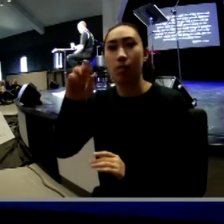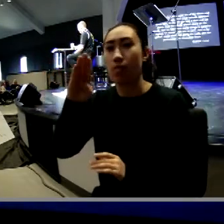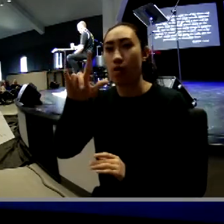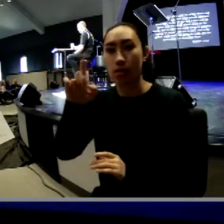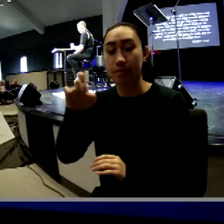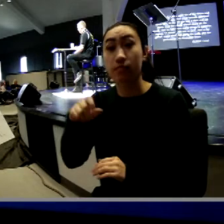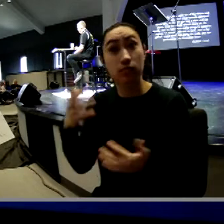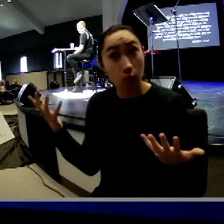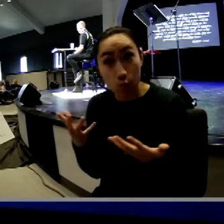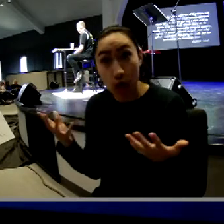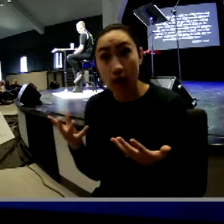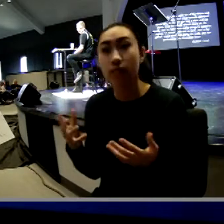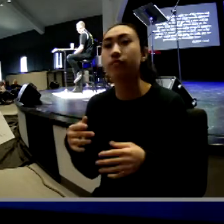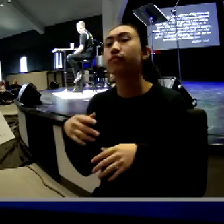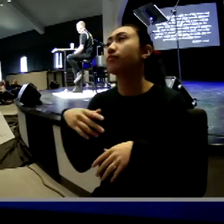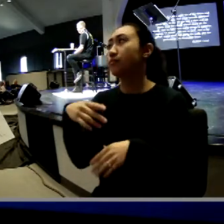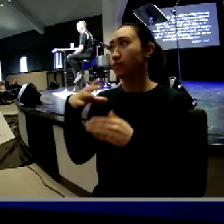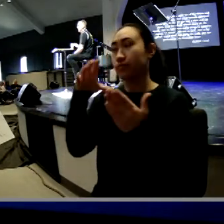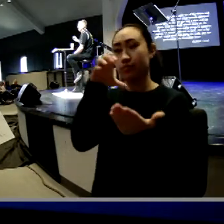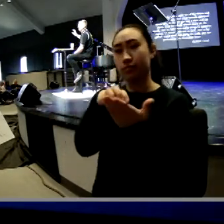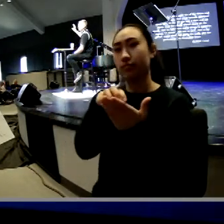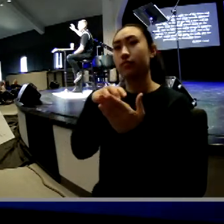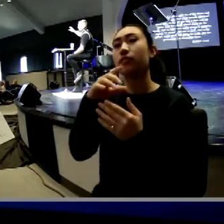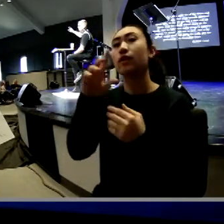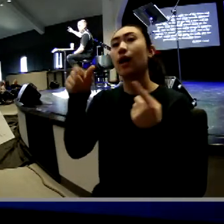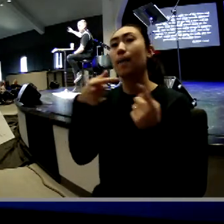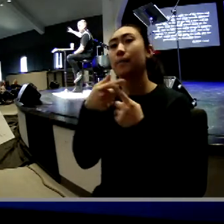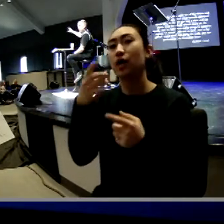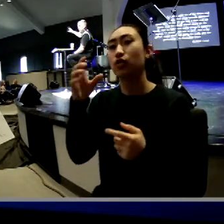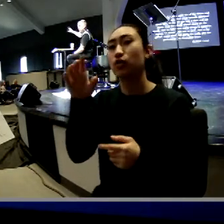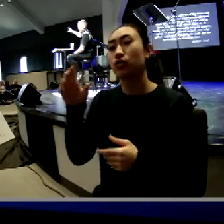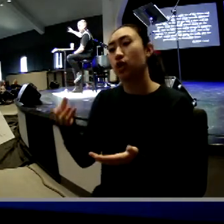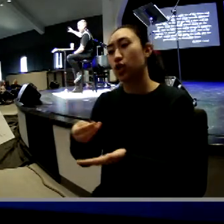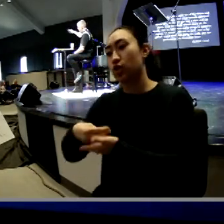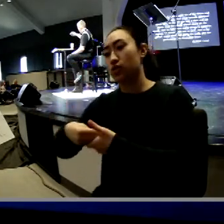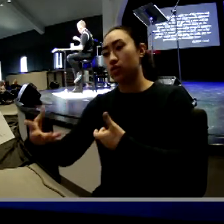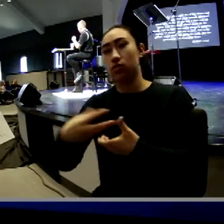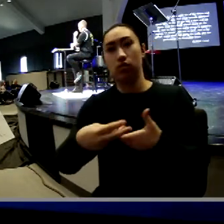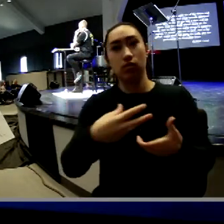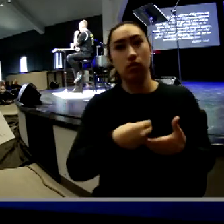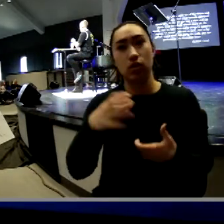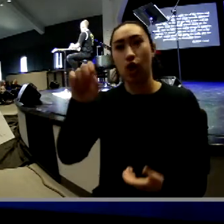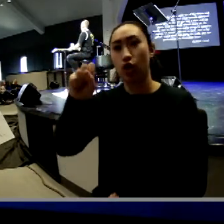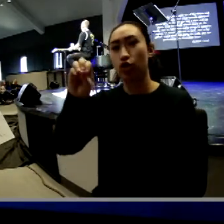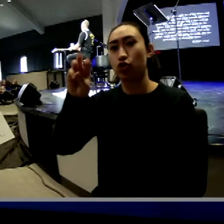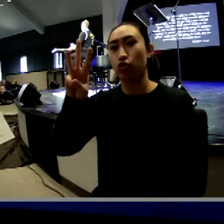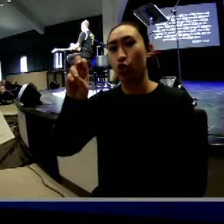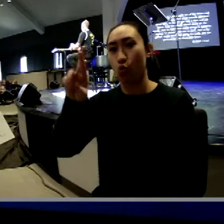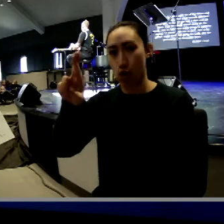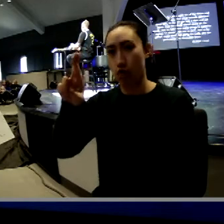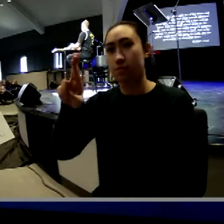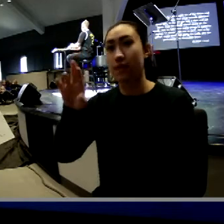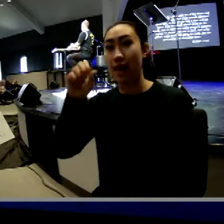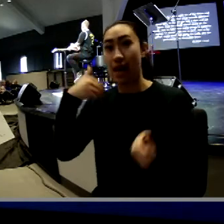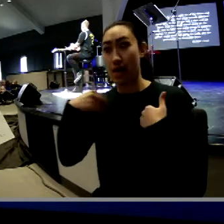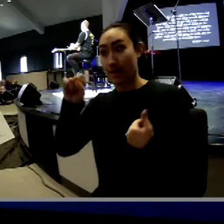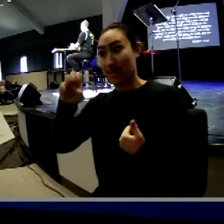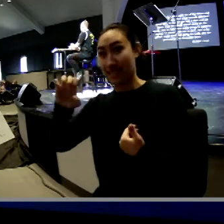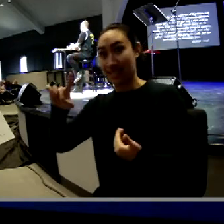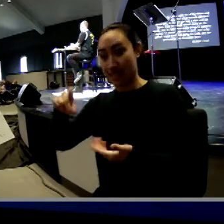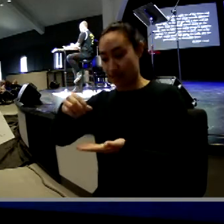He had just left Capernaum. He gets in a boat. And you can actually go to this place still